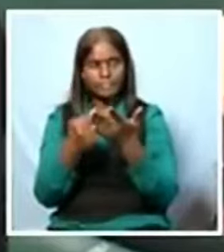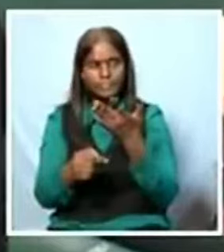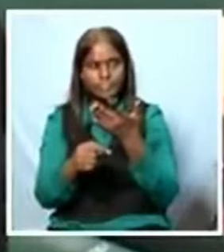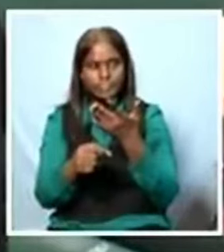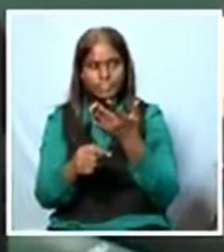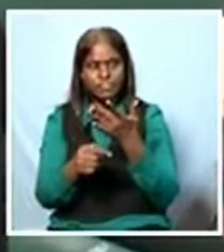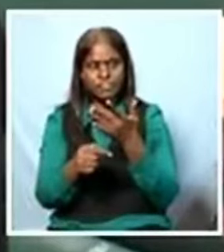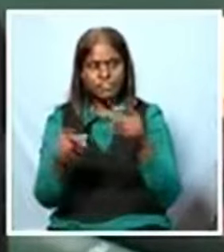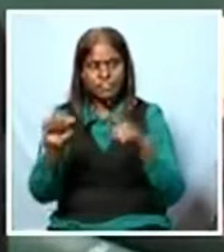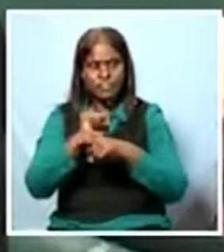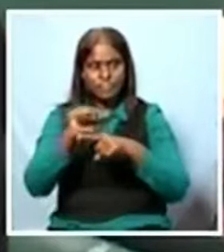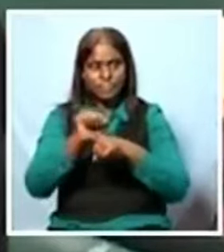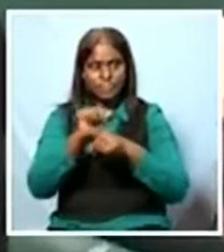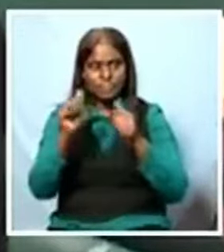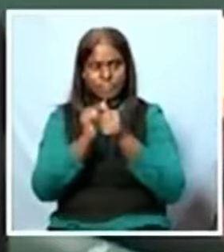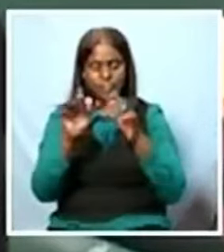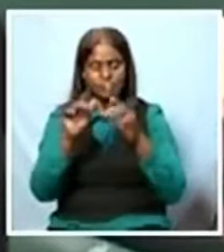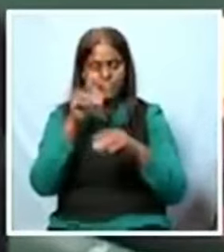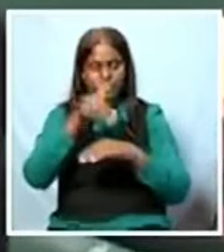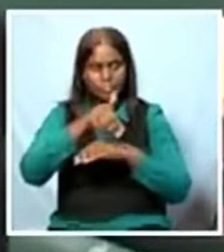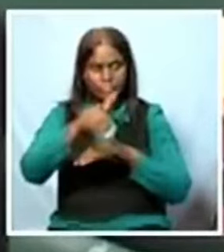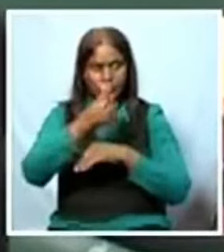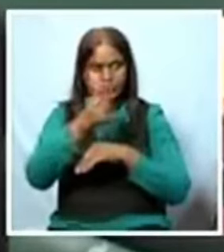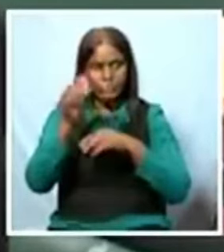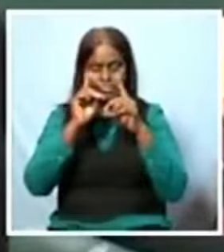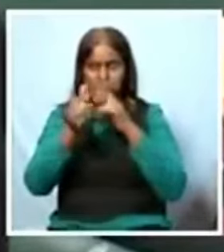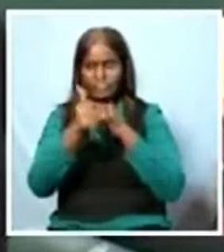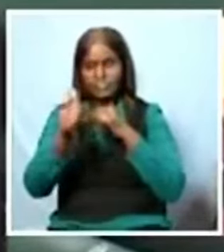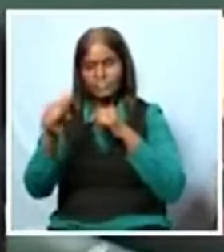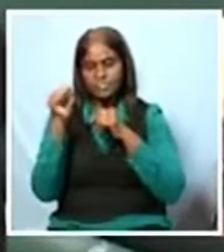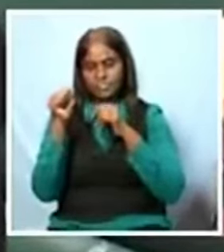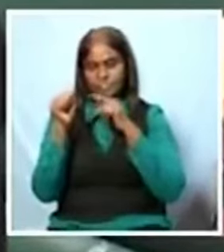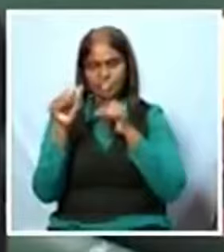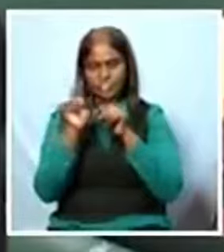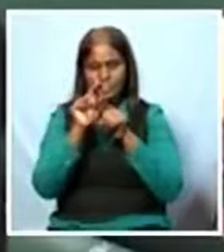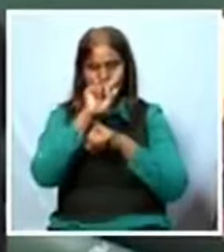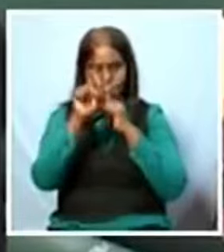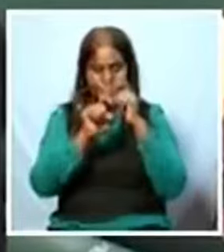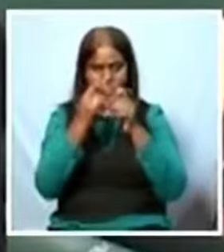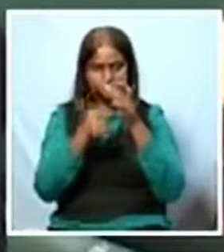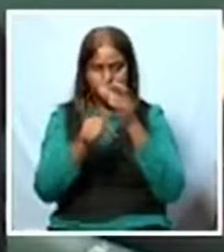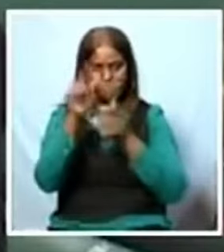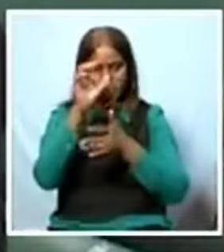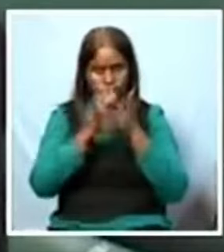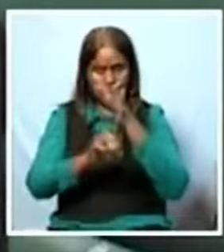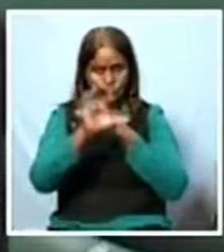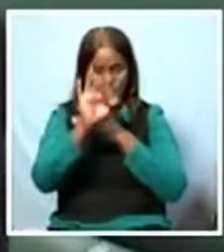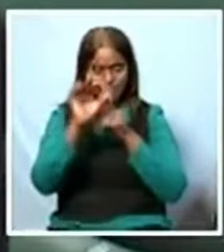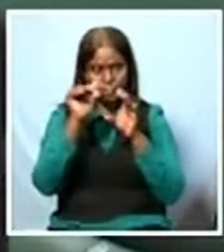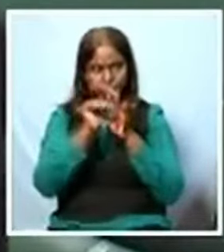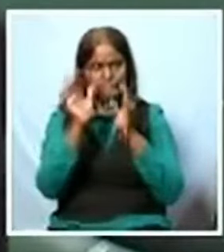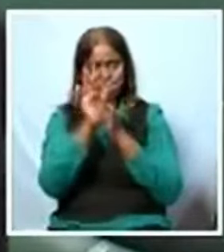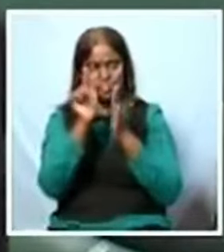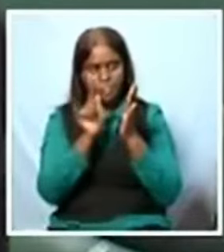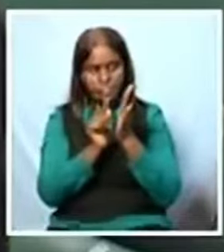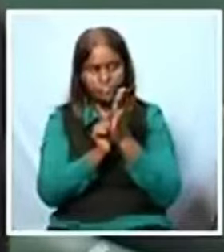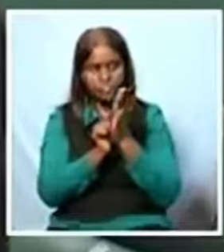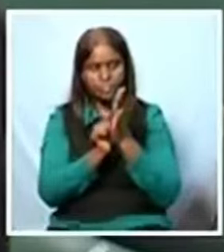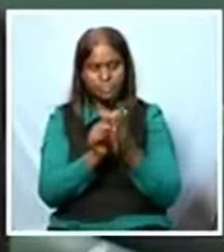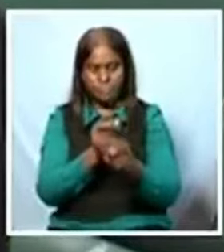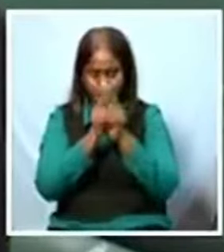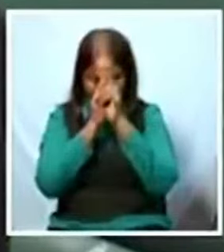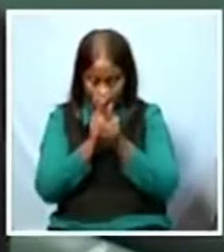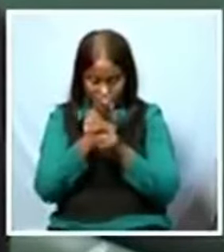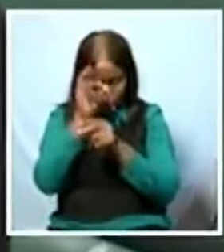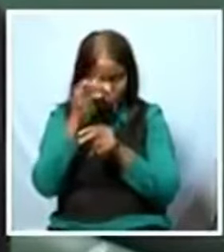or practicing without registration. Any debate and objection? The question is that clause 9 stands part of the bill. The